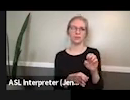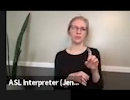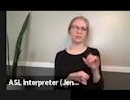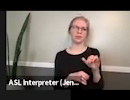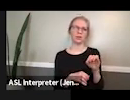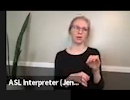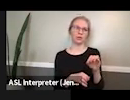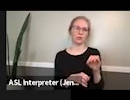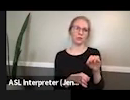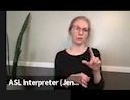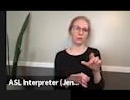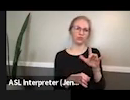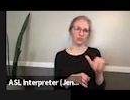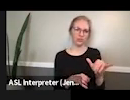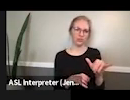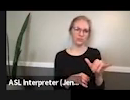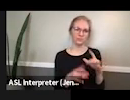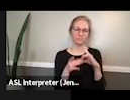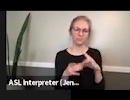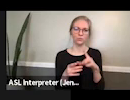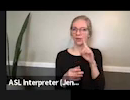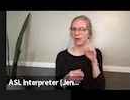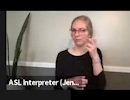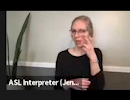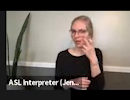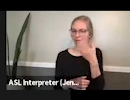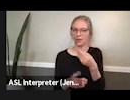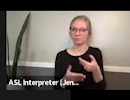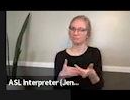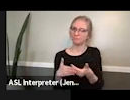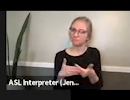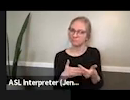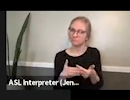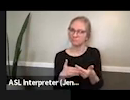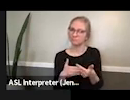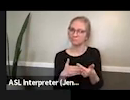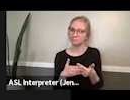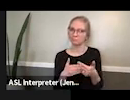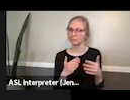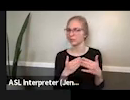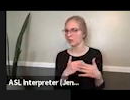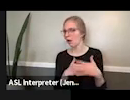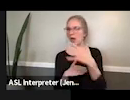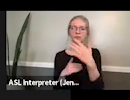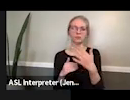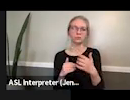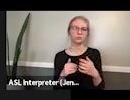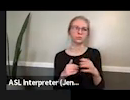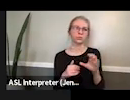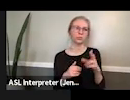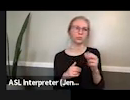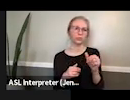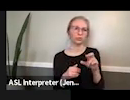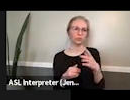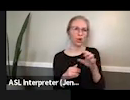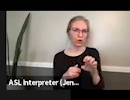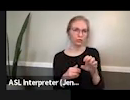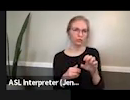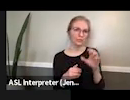with deafblindness in little bitty kids and on through the population: charge syndrome,